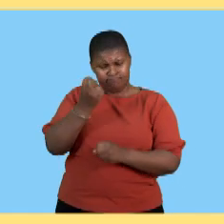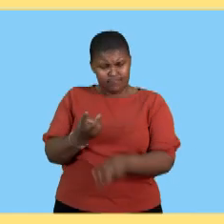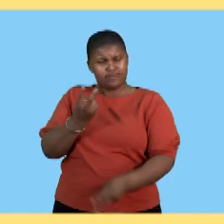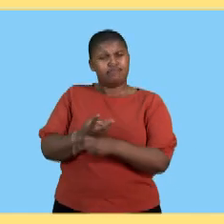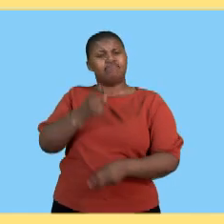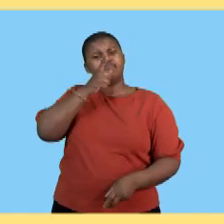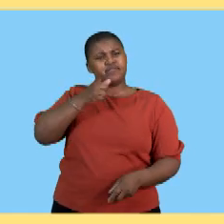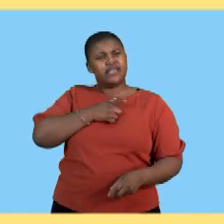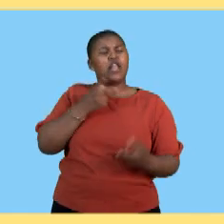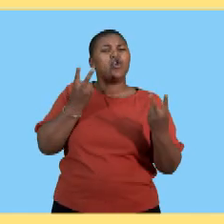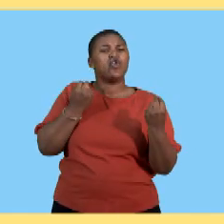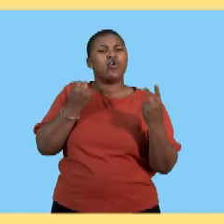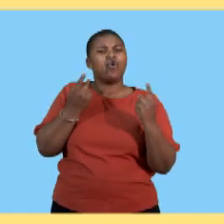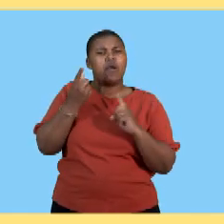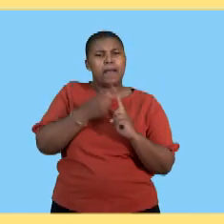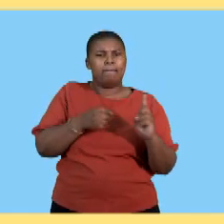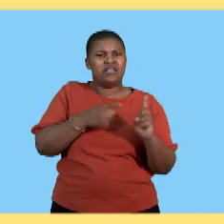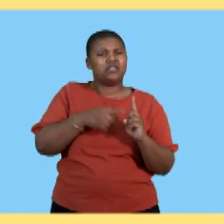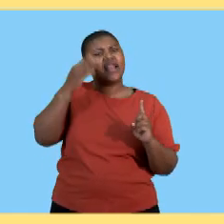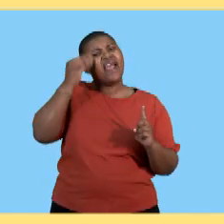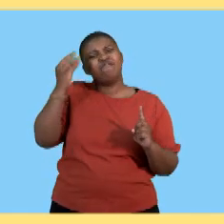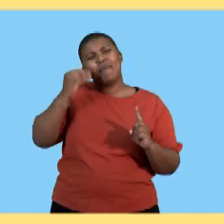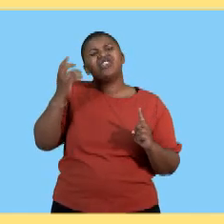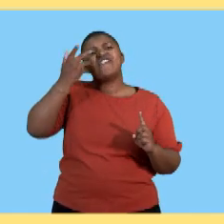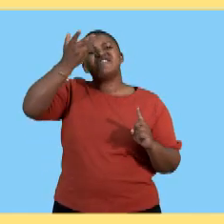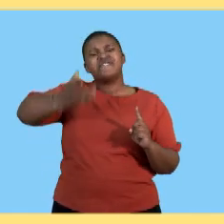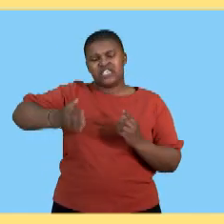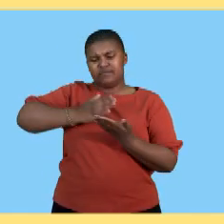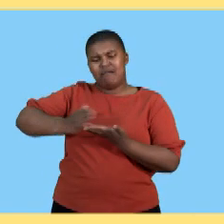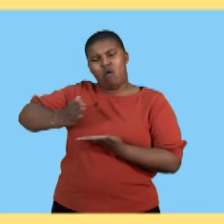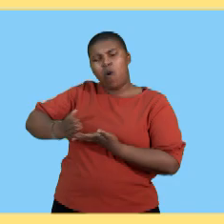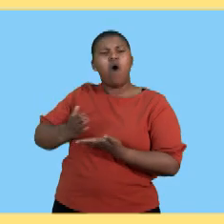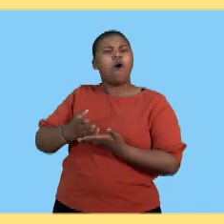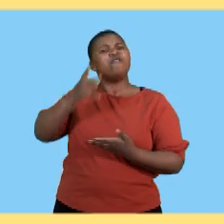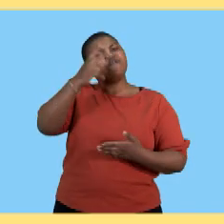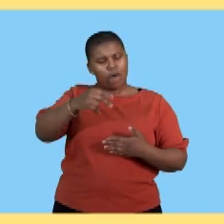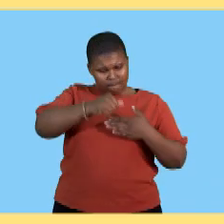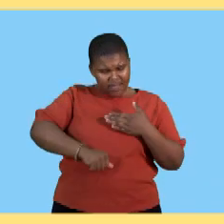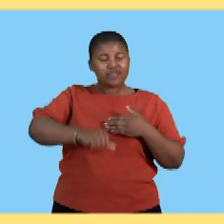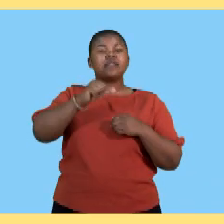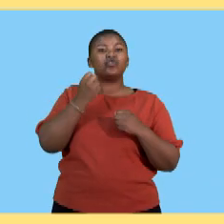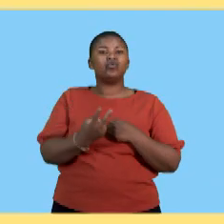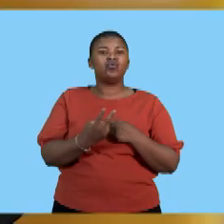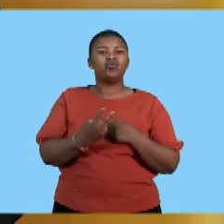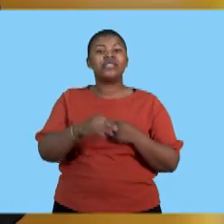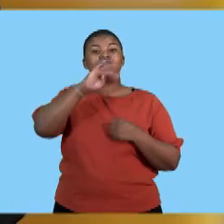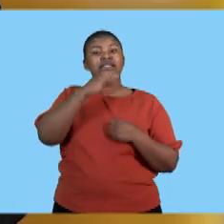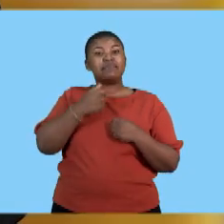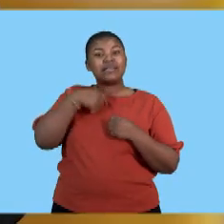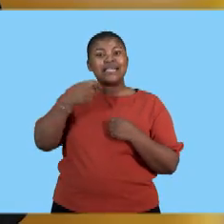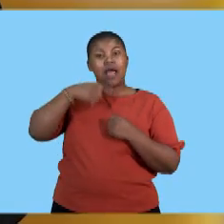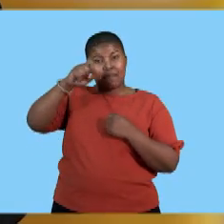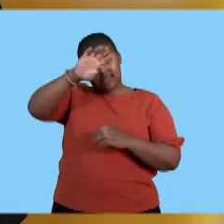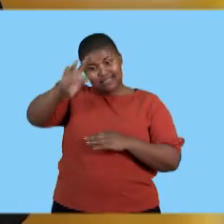new employee has details that were omitted from the salaries journal for February. So that means